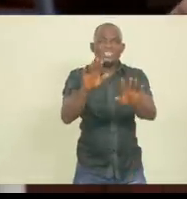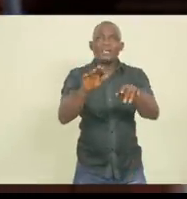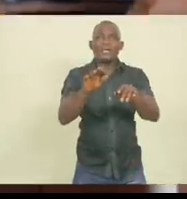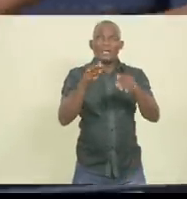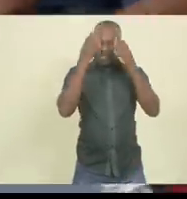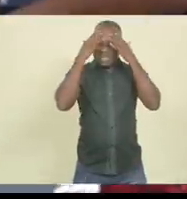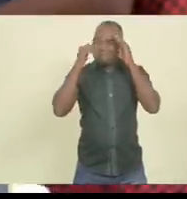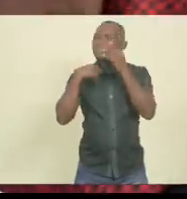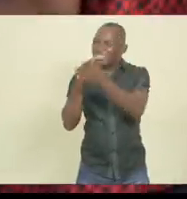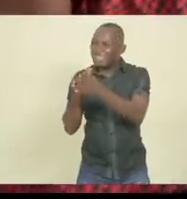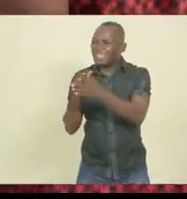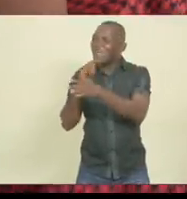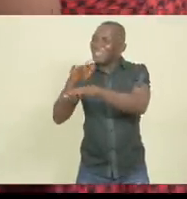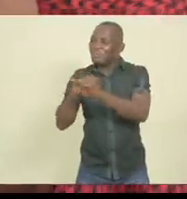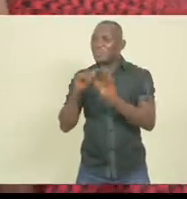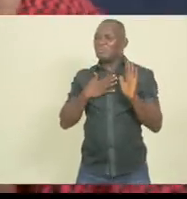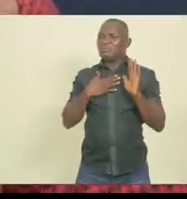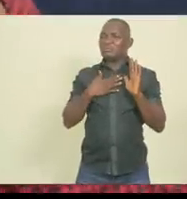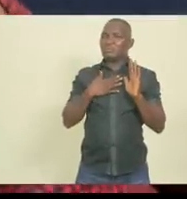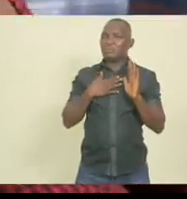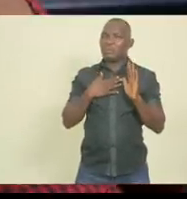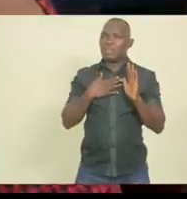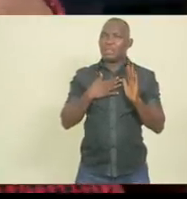Hey, I've told you, do not creep up on me.